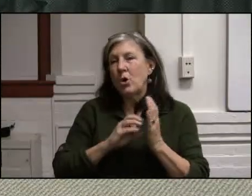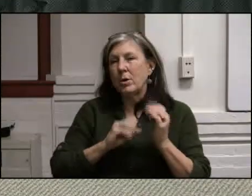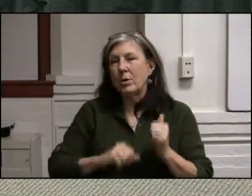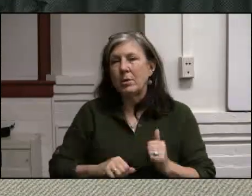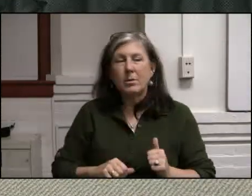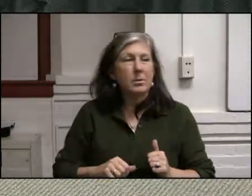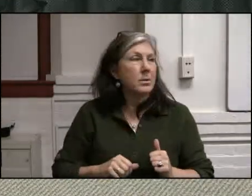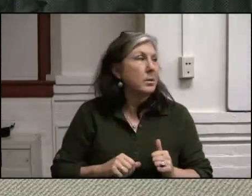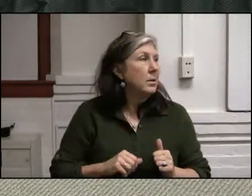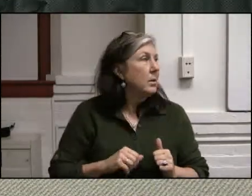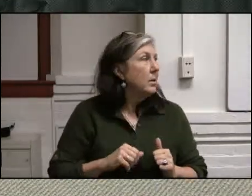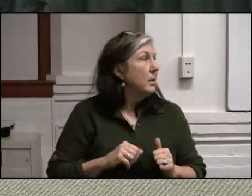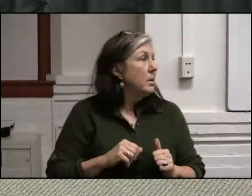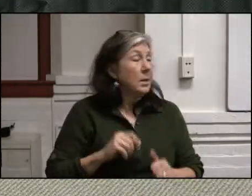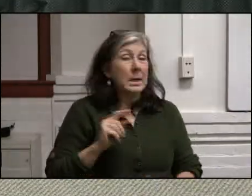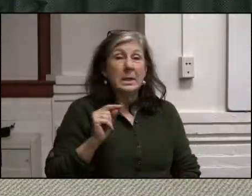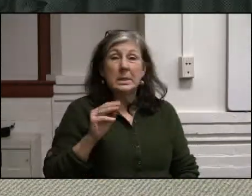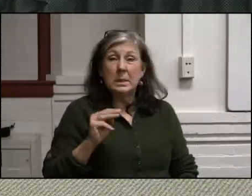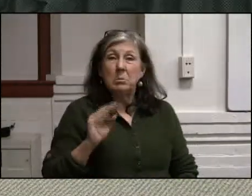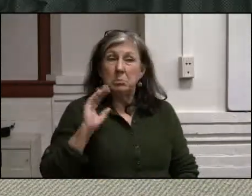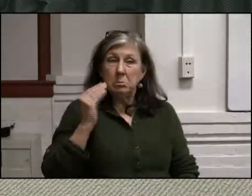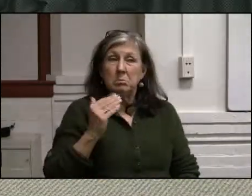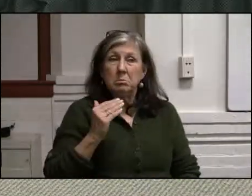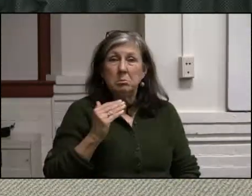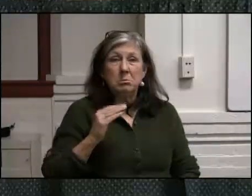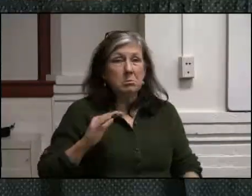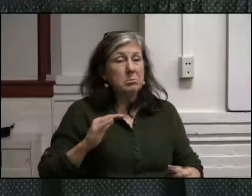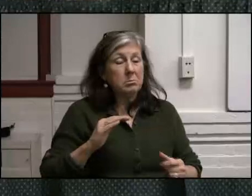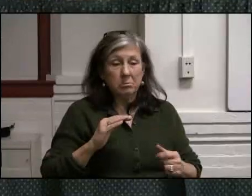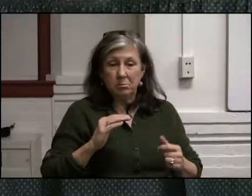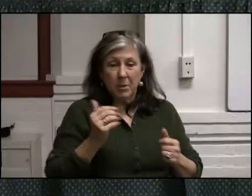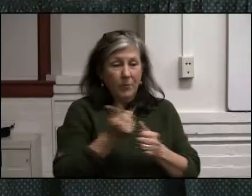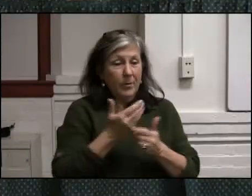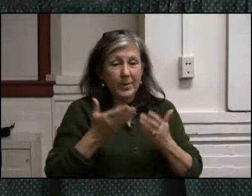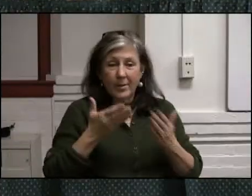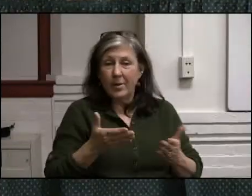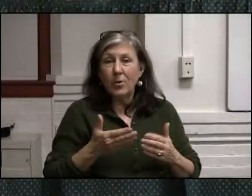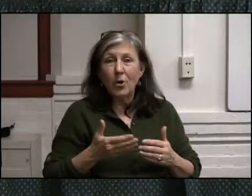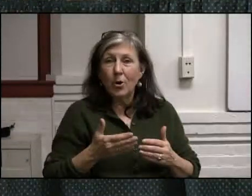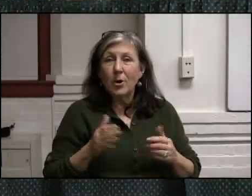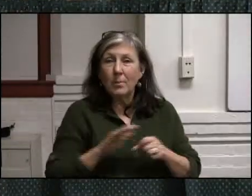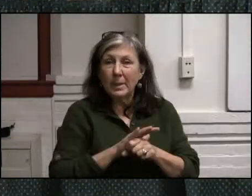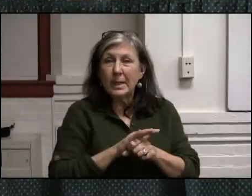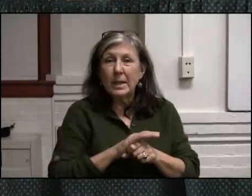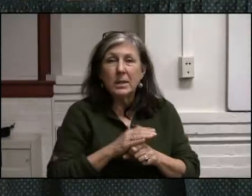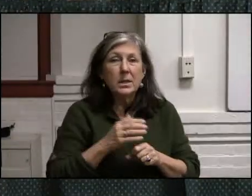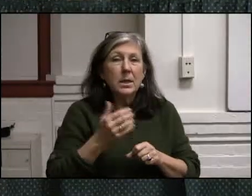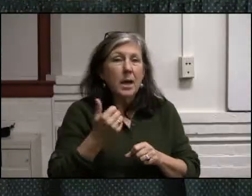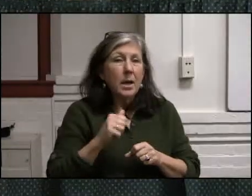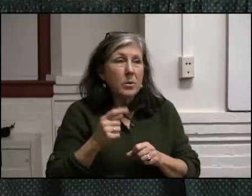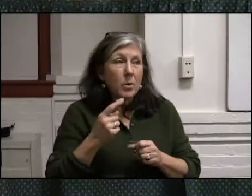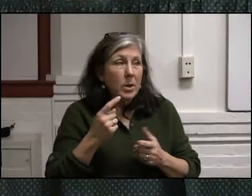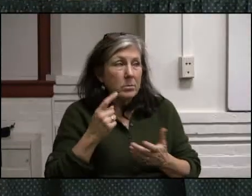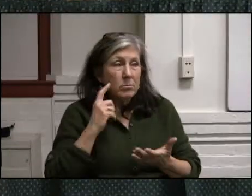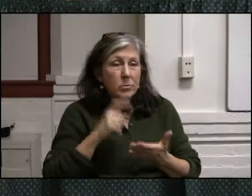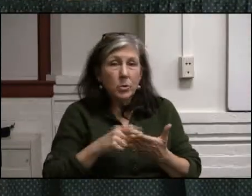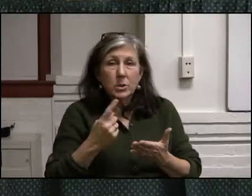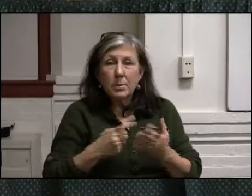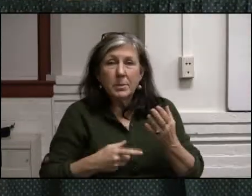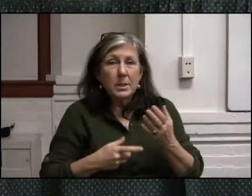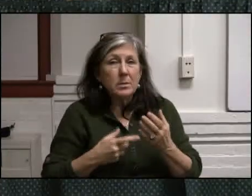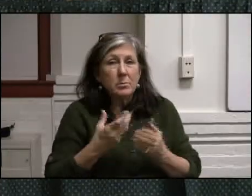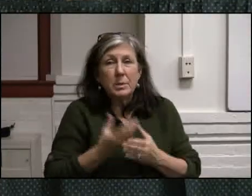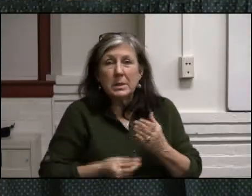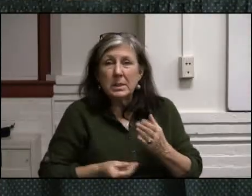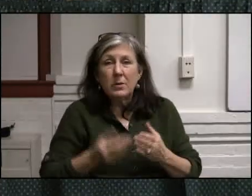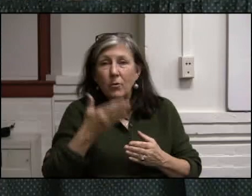Well, I think it's complete. I can't, does anyone have something that Peter forgot to add to the list?